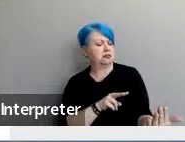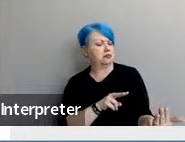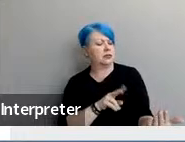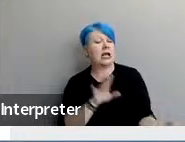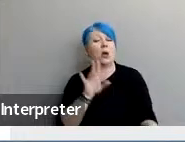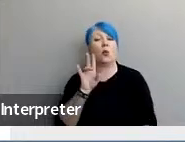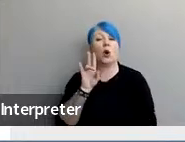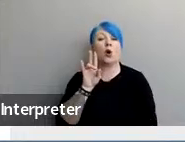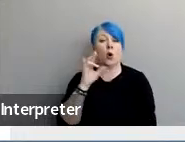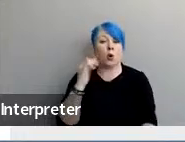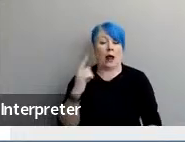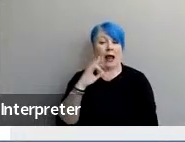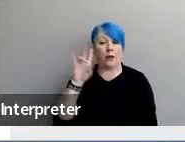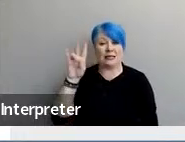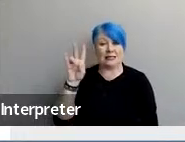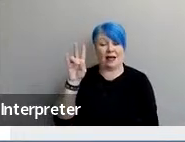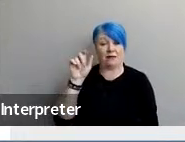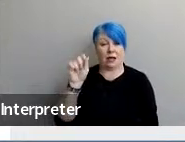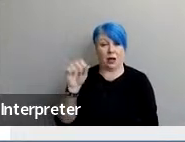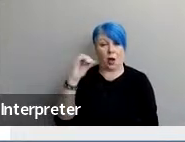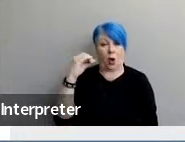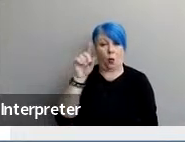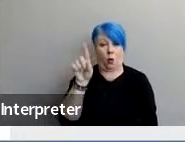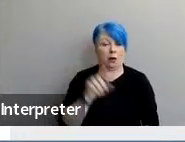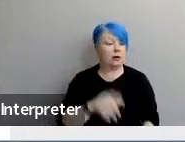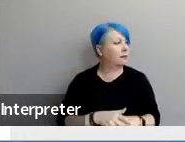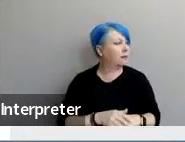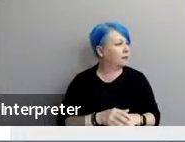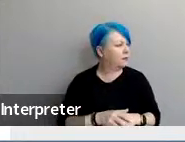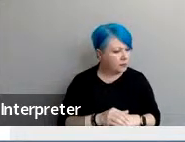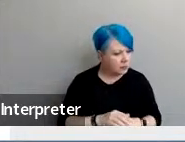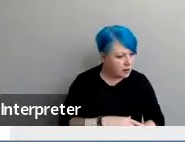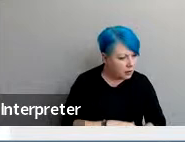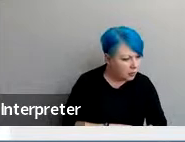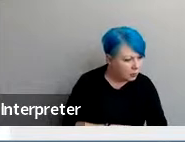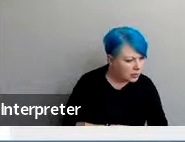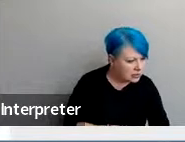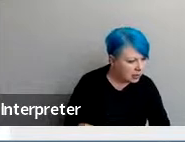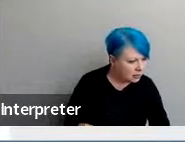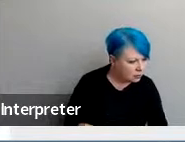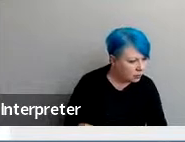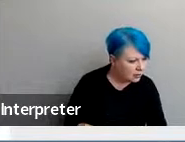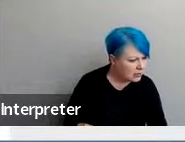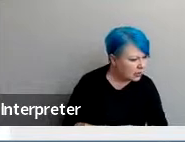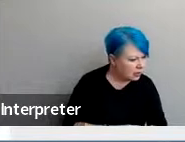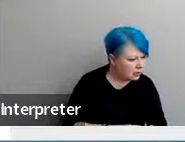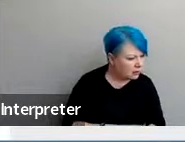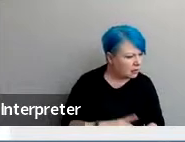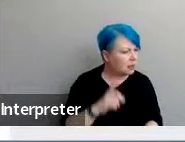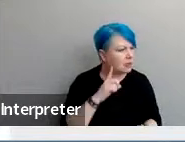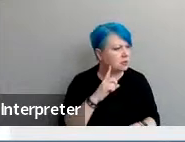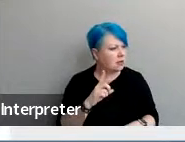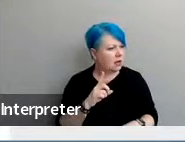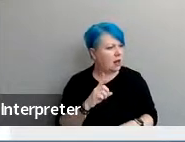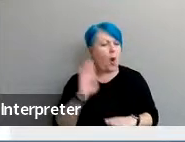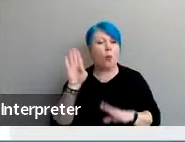Yeah. 701. Bid no word approval. Would someone like to make the motion to approve? Second.